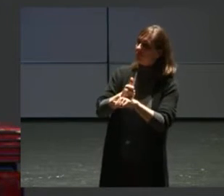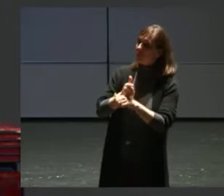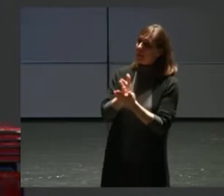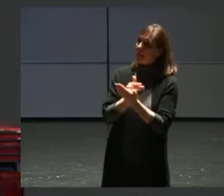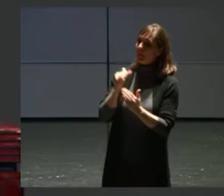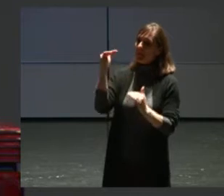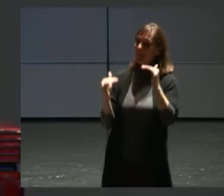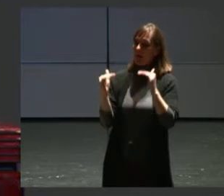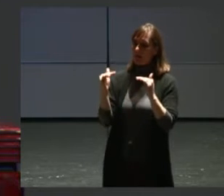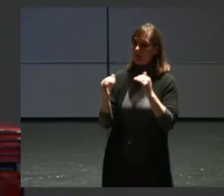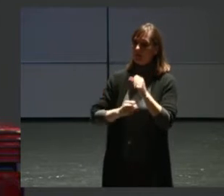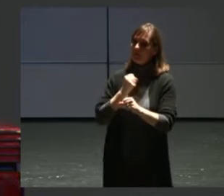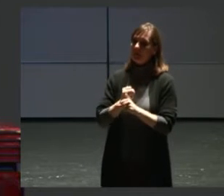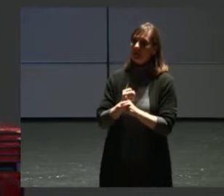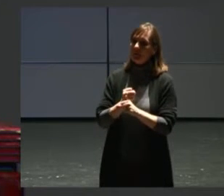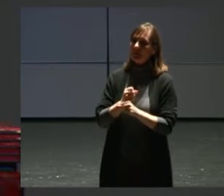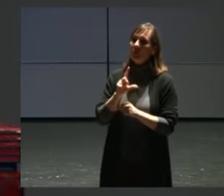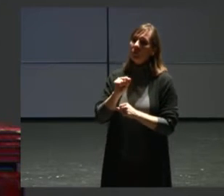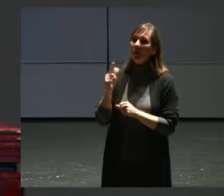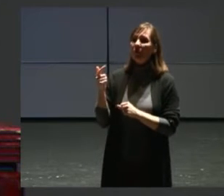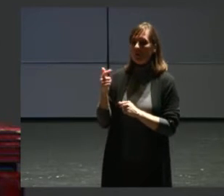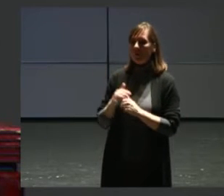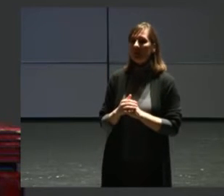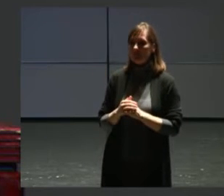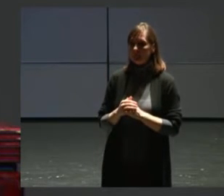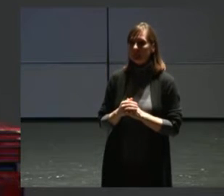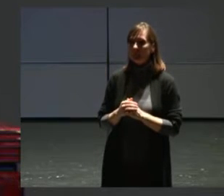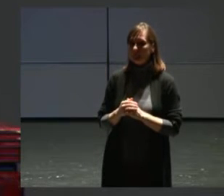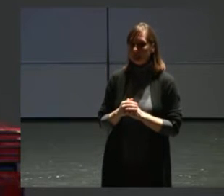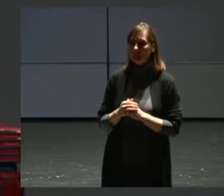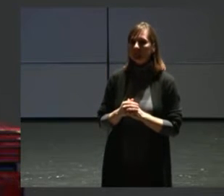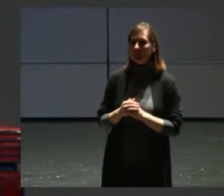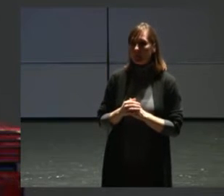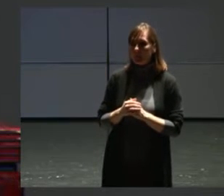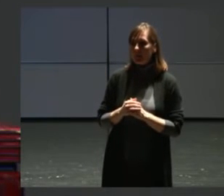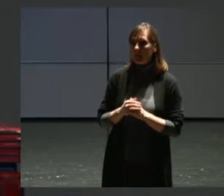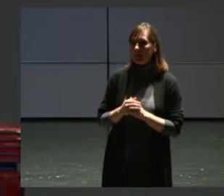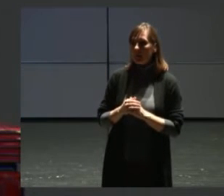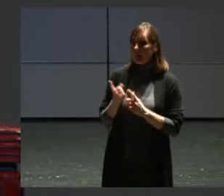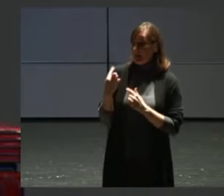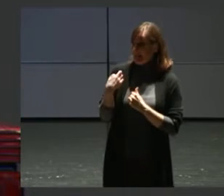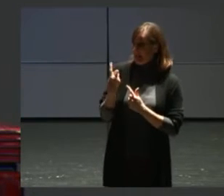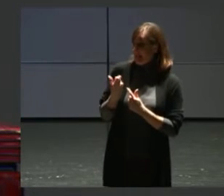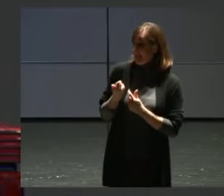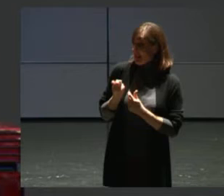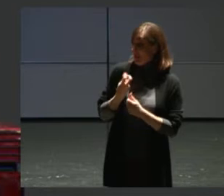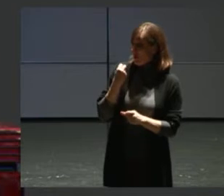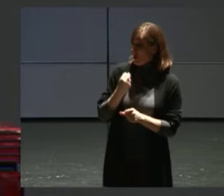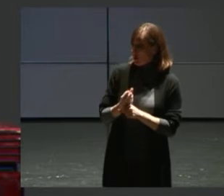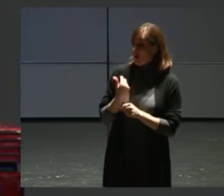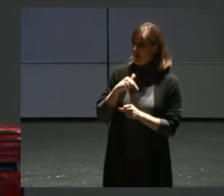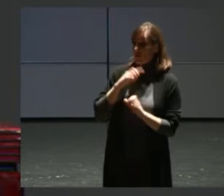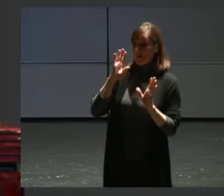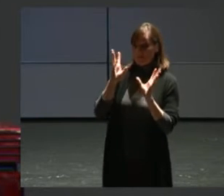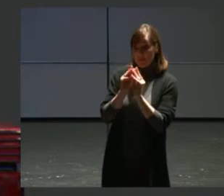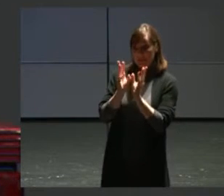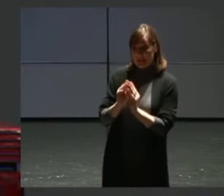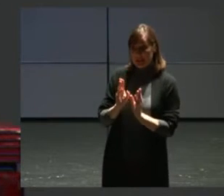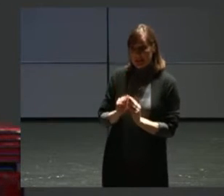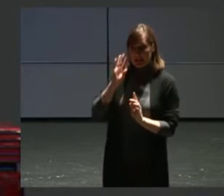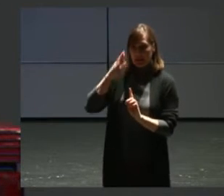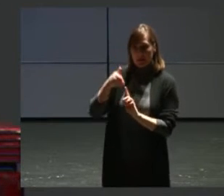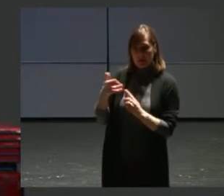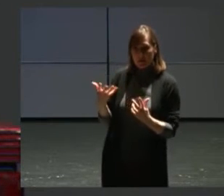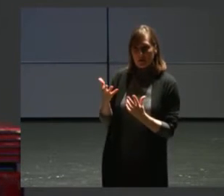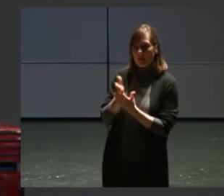2020-2021 biennial budget. We have been having extensive meetings over the last several years, and those have been focused on reducing the budget beyond